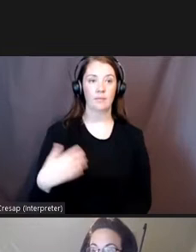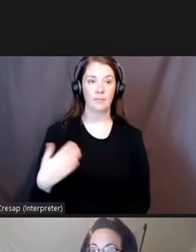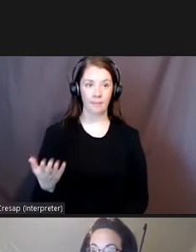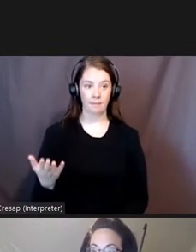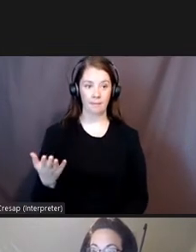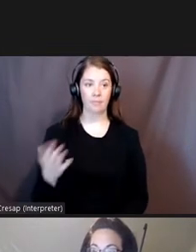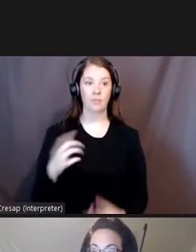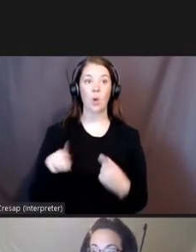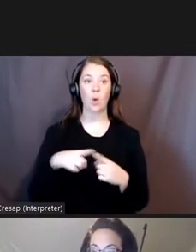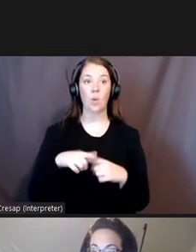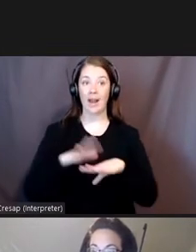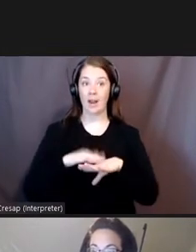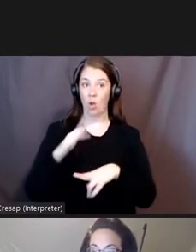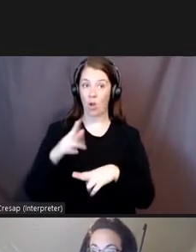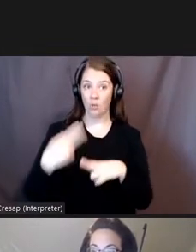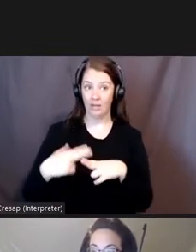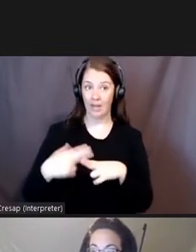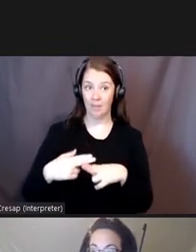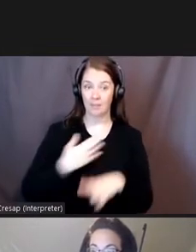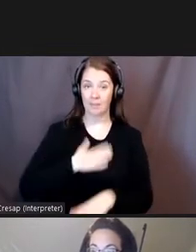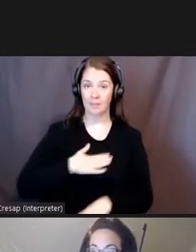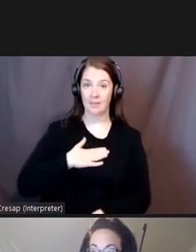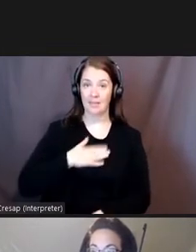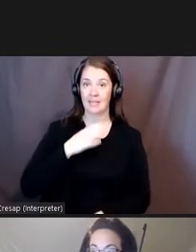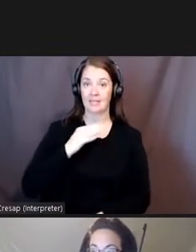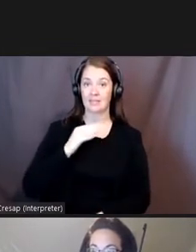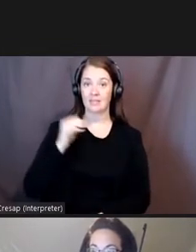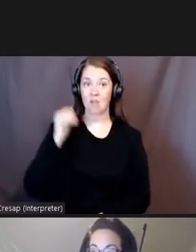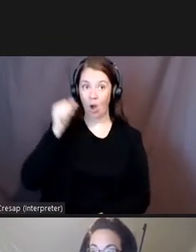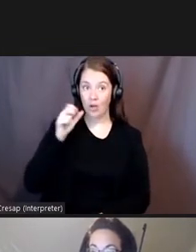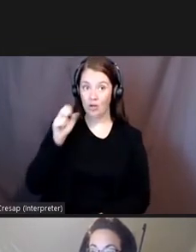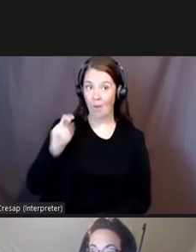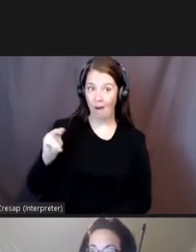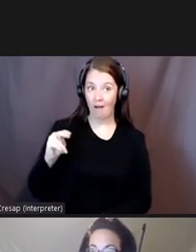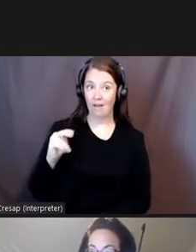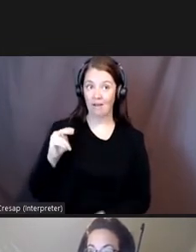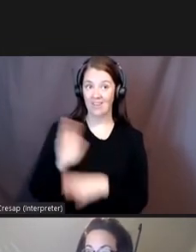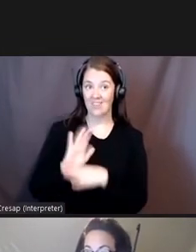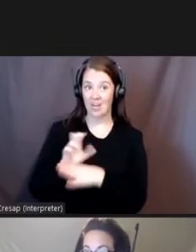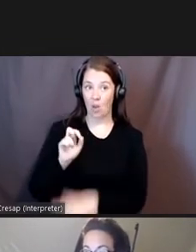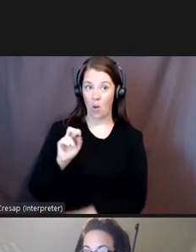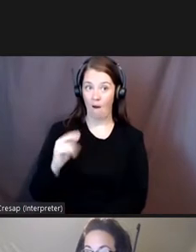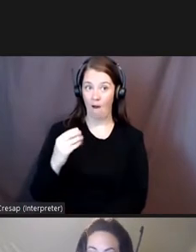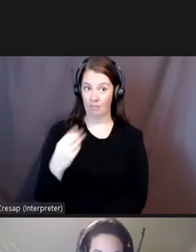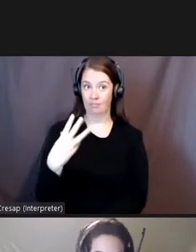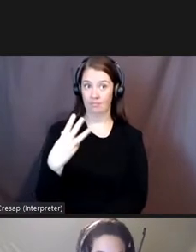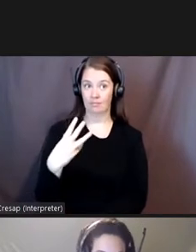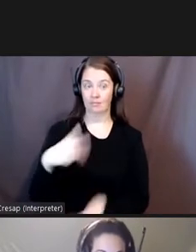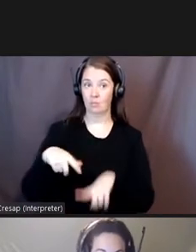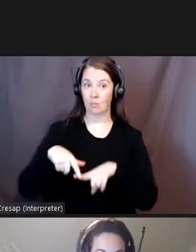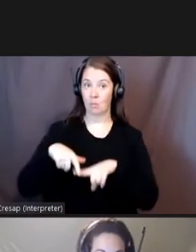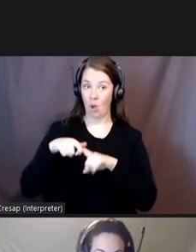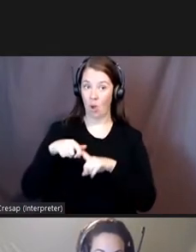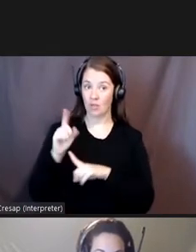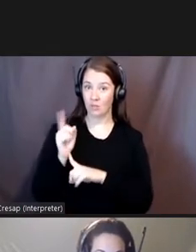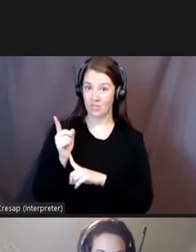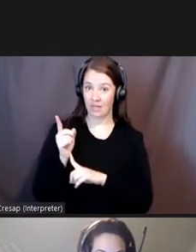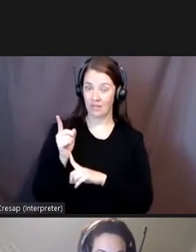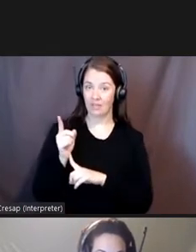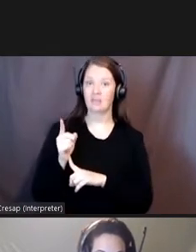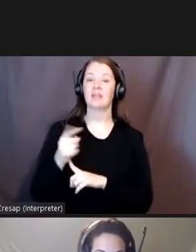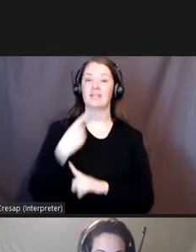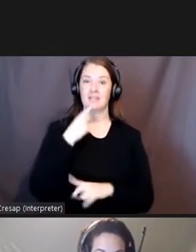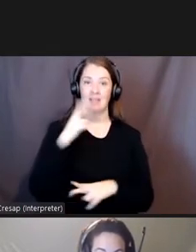as I call your name, please turn on your audio and your video back on, then pause a second or two, state your name,